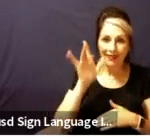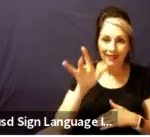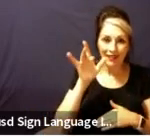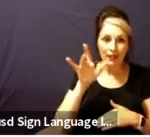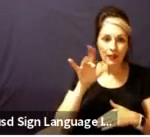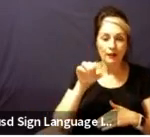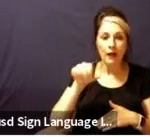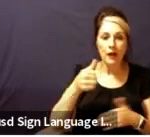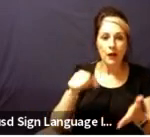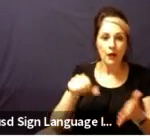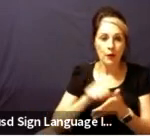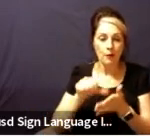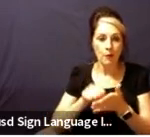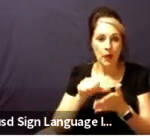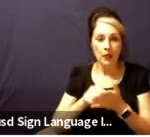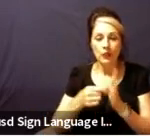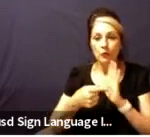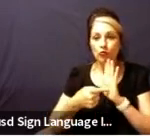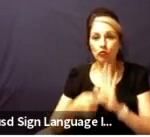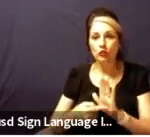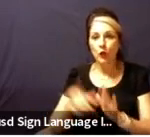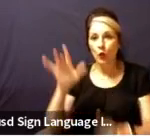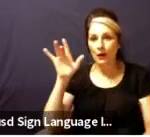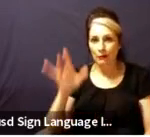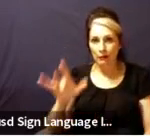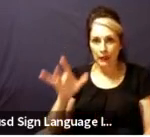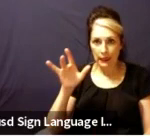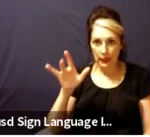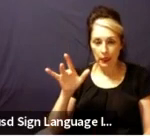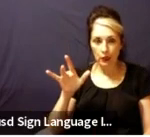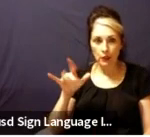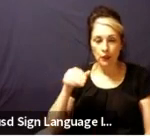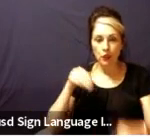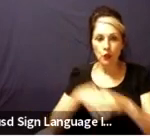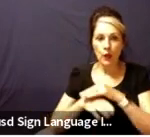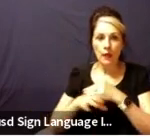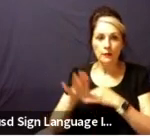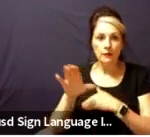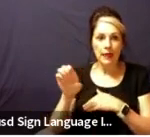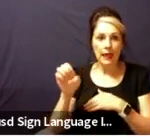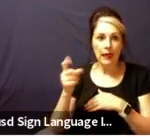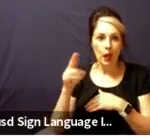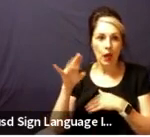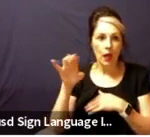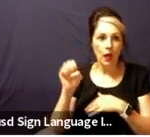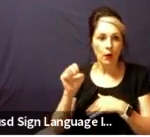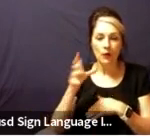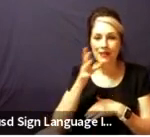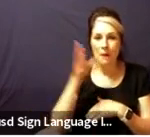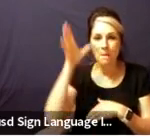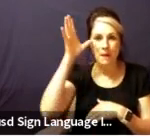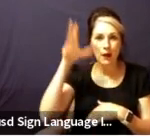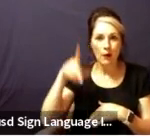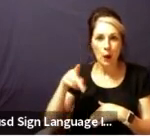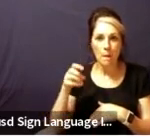another page where it will say, click here to access Aeries Parent Portal.